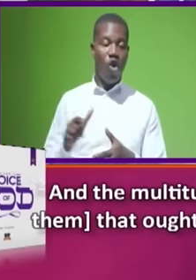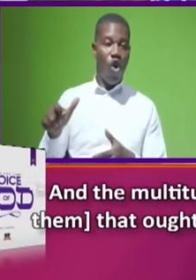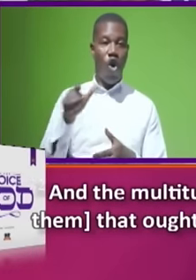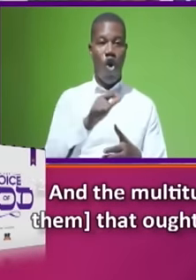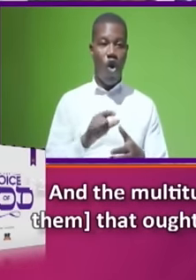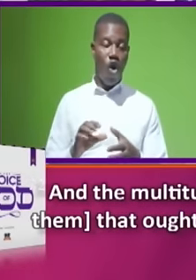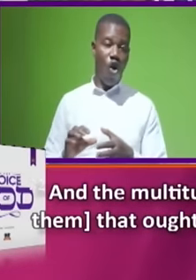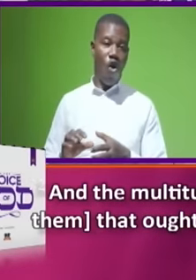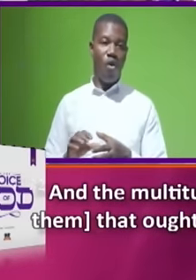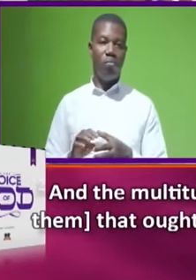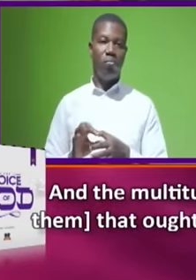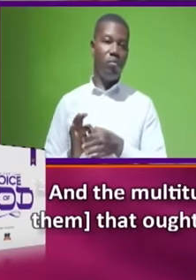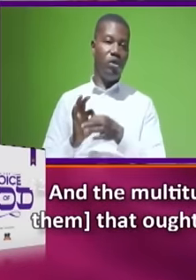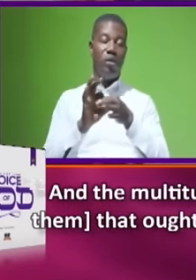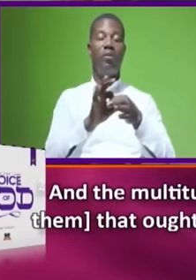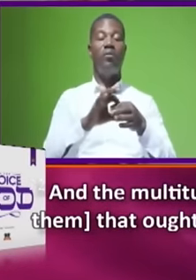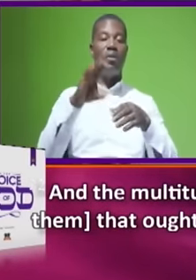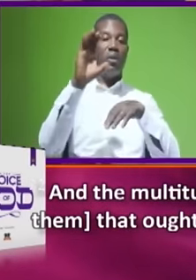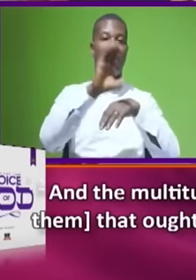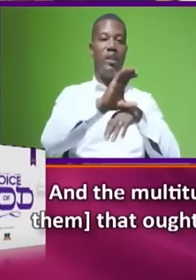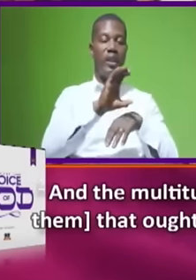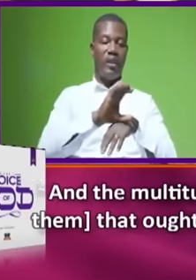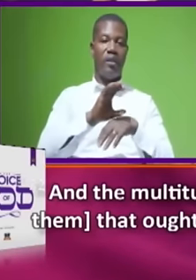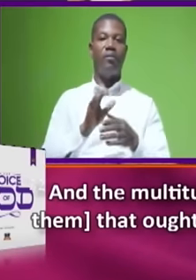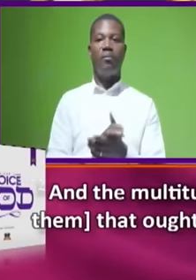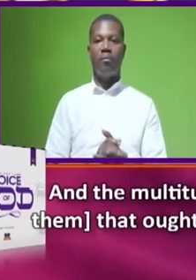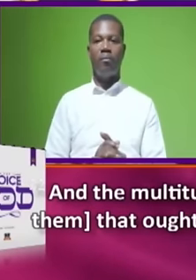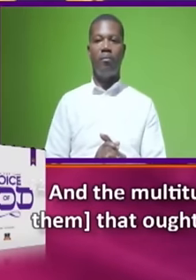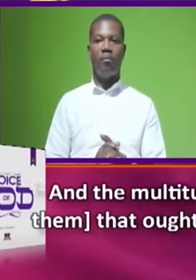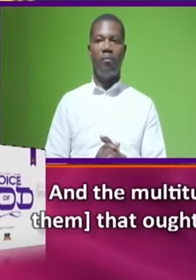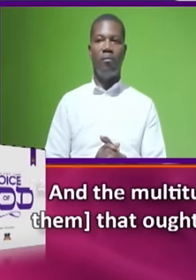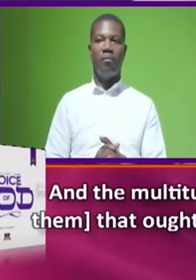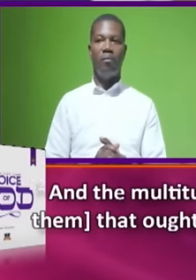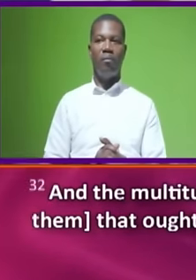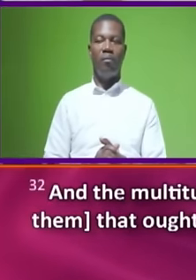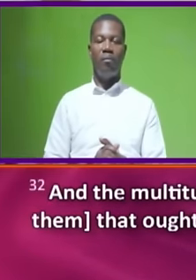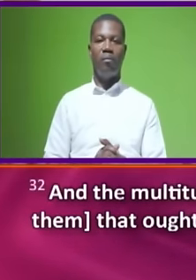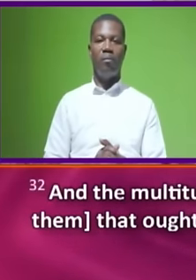possess. Everything is for our common good.